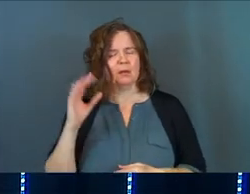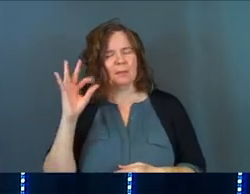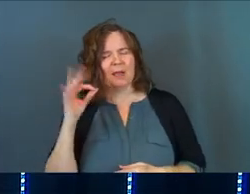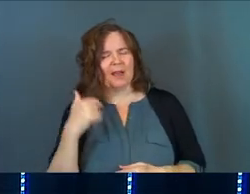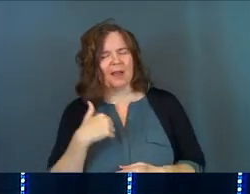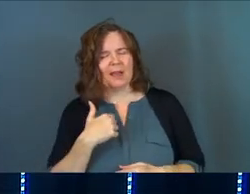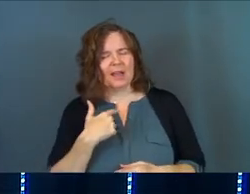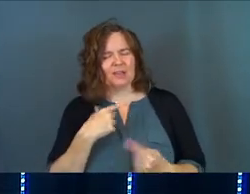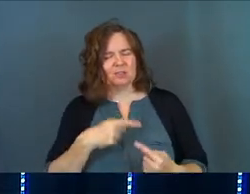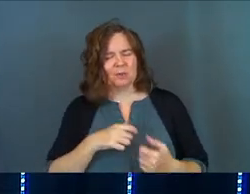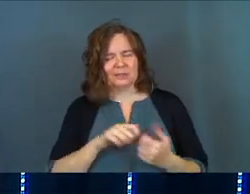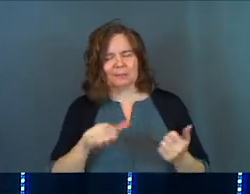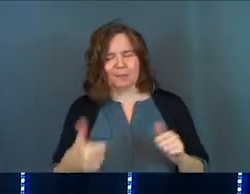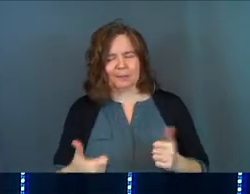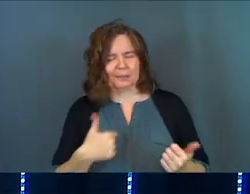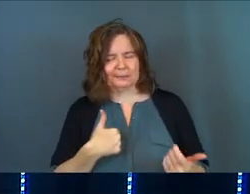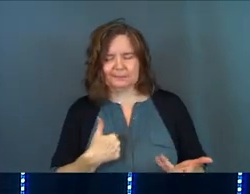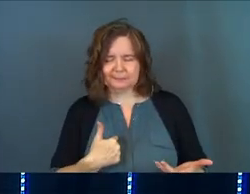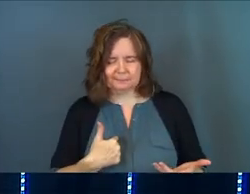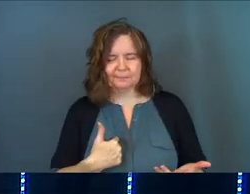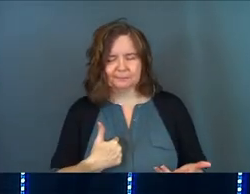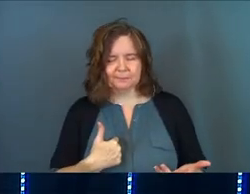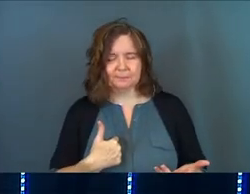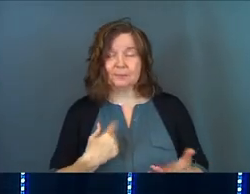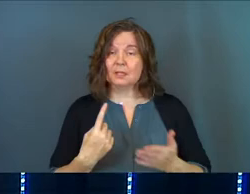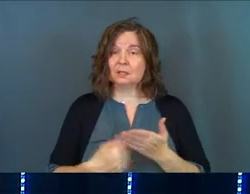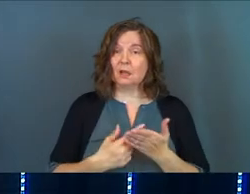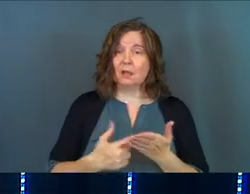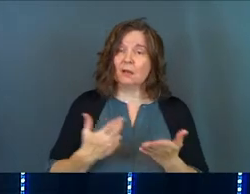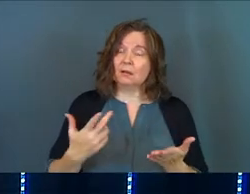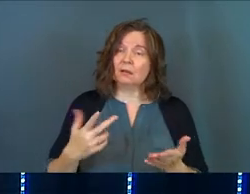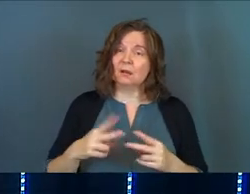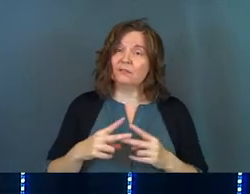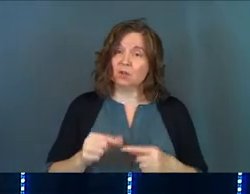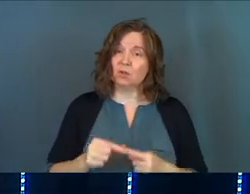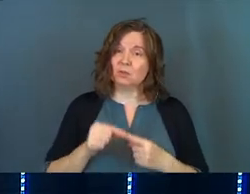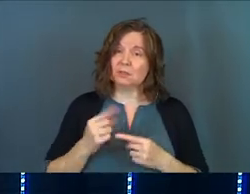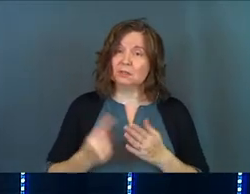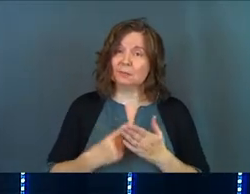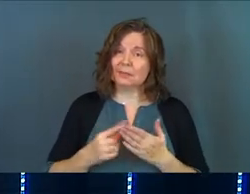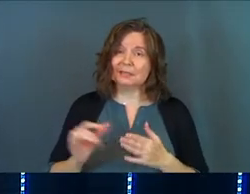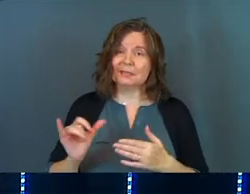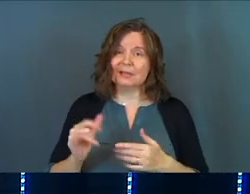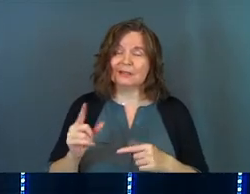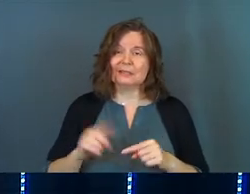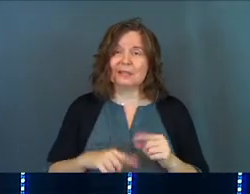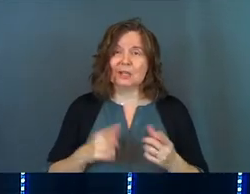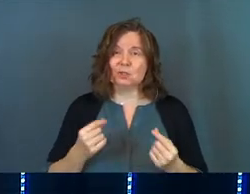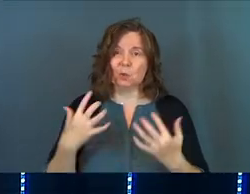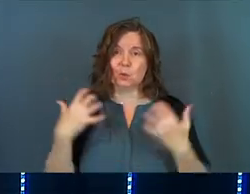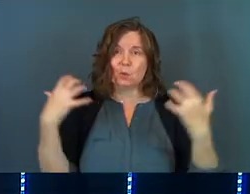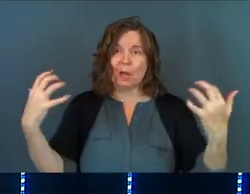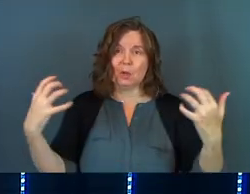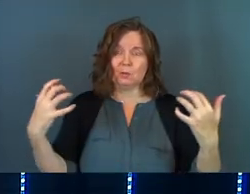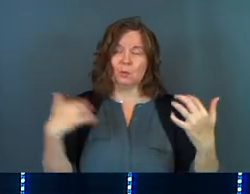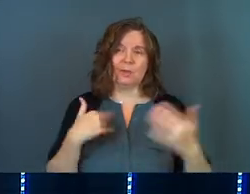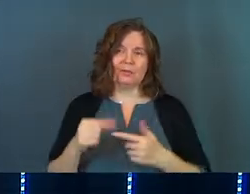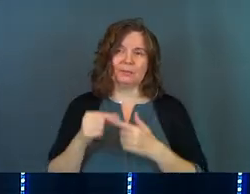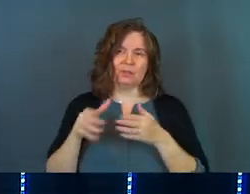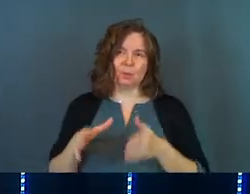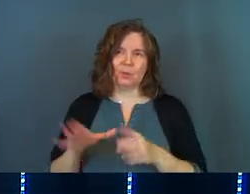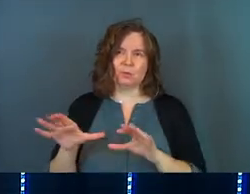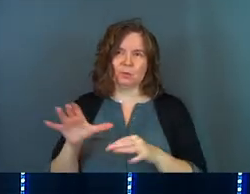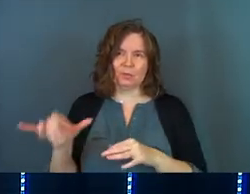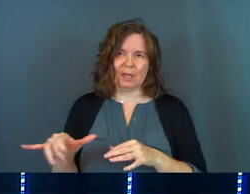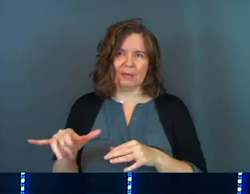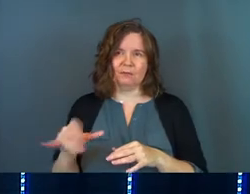Pastor, I struggle to get baptized. Sometimes, I mean, very uniquely, sometimes it's like they just can't do crowds. And we got special ways